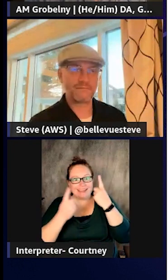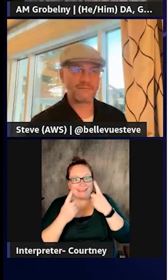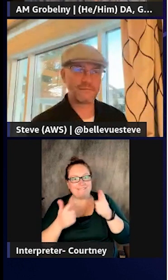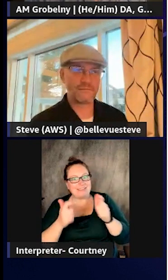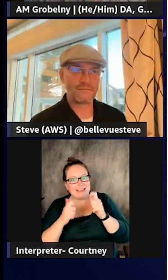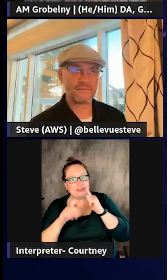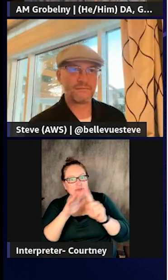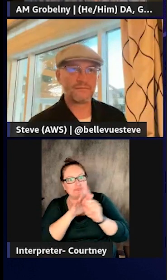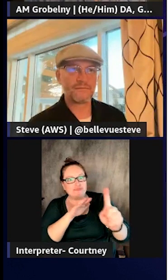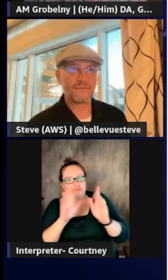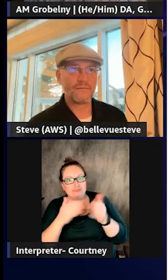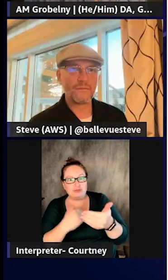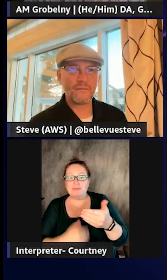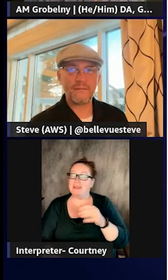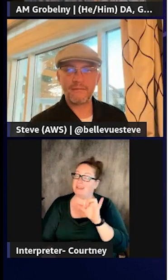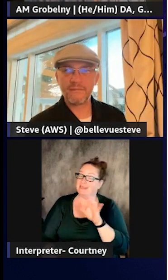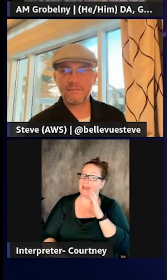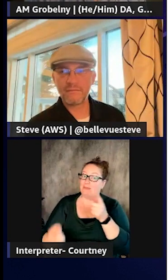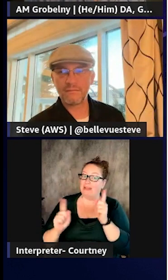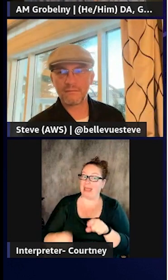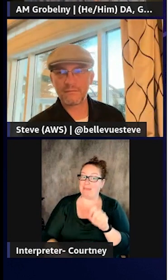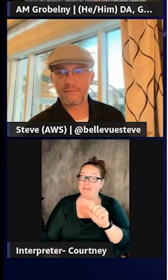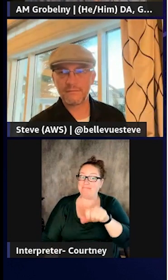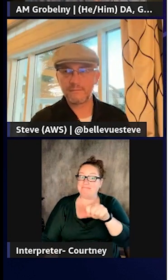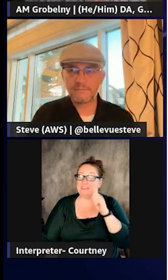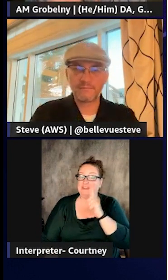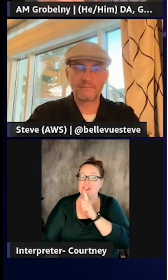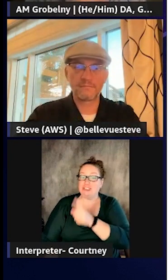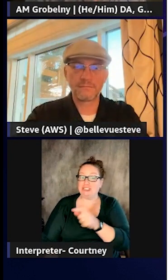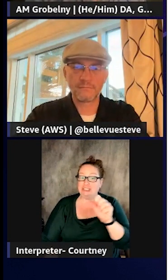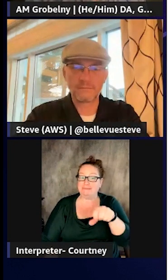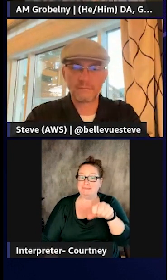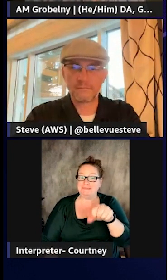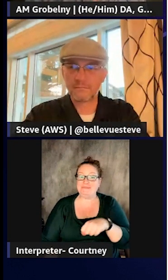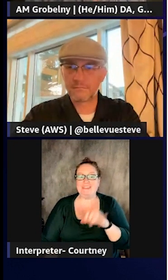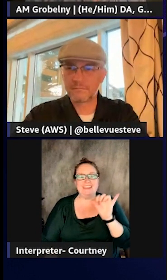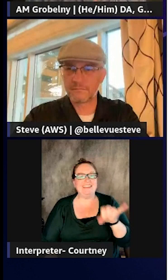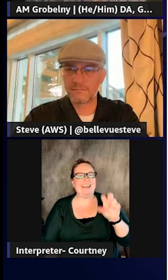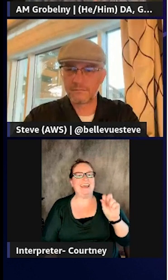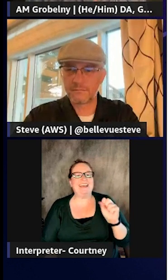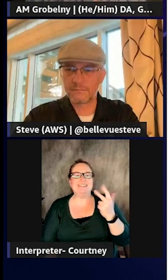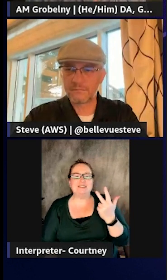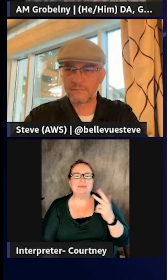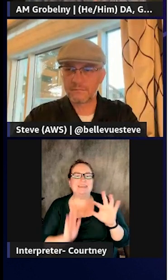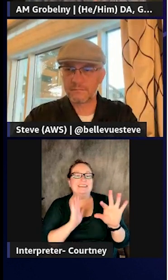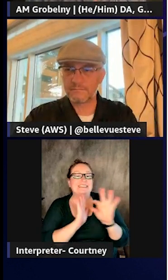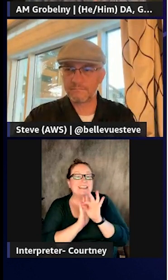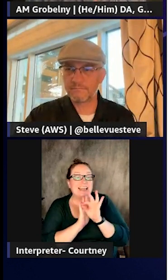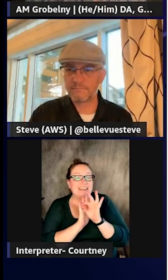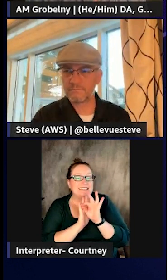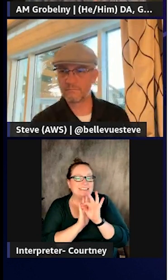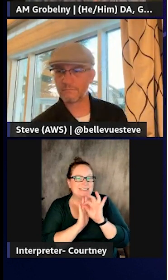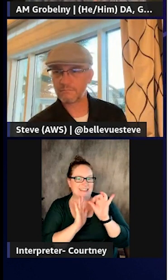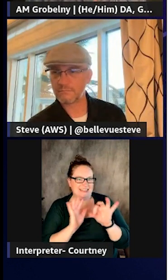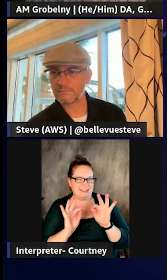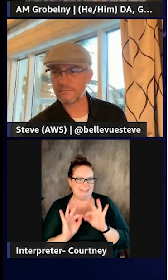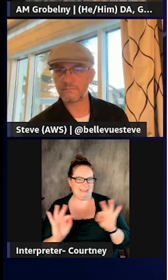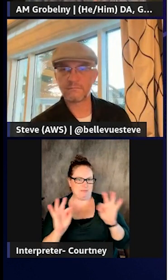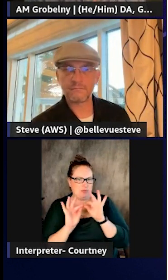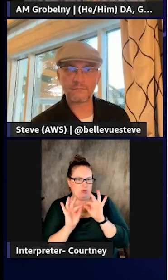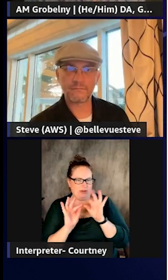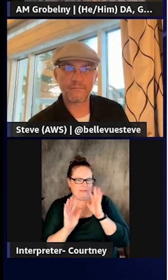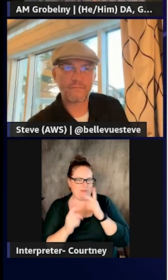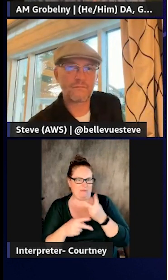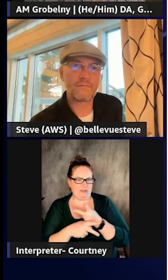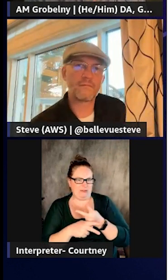Right. Yeah. I think maybe that S3 select thing is important for finding out which